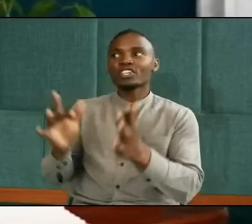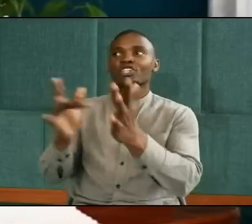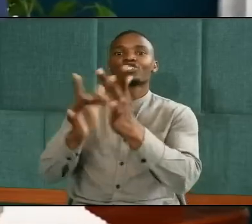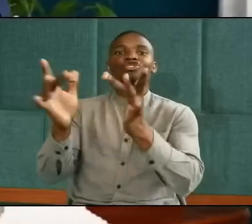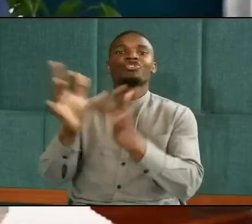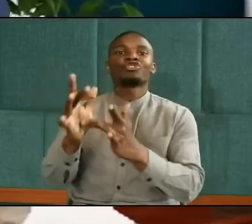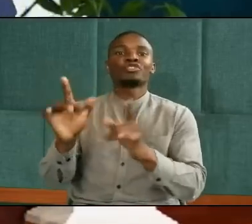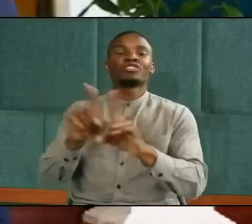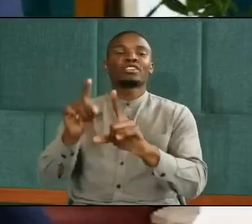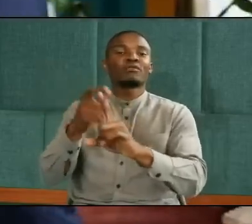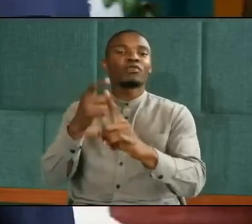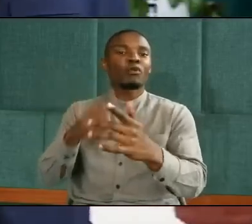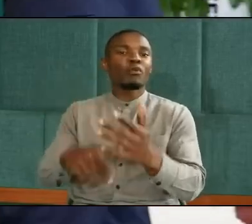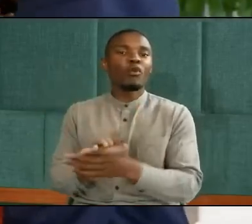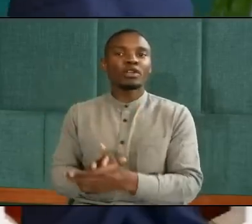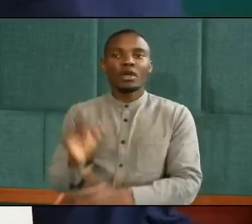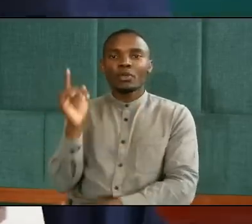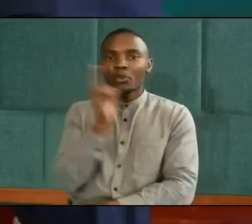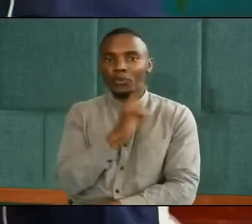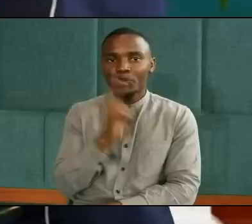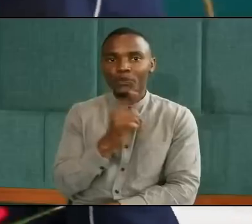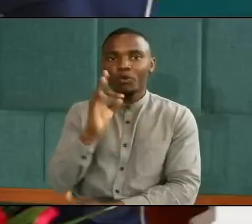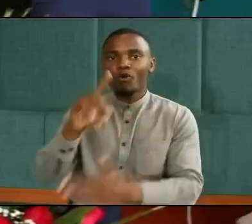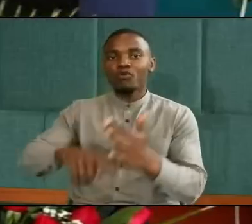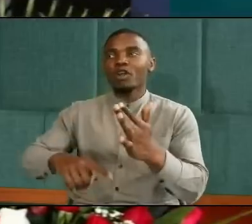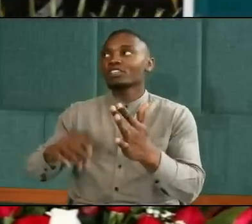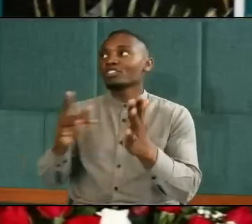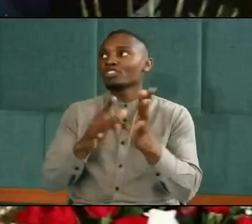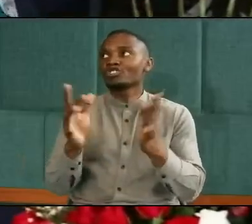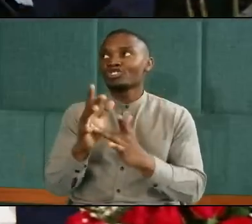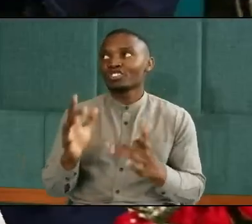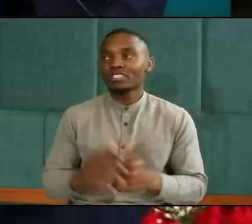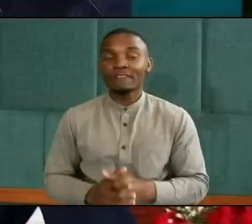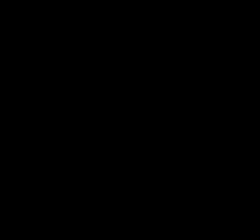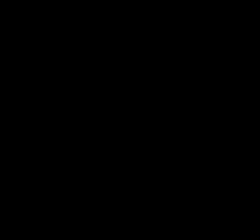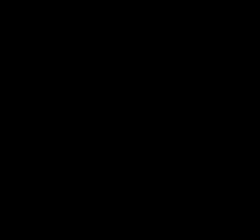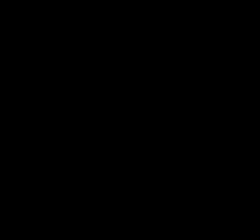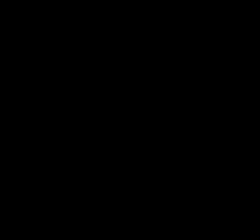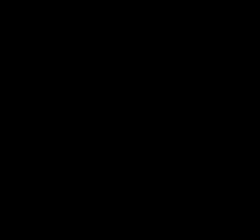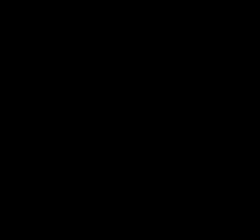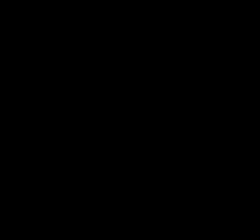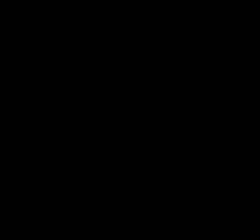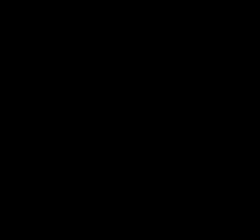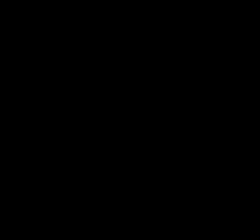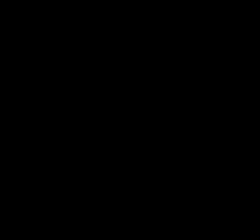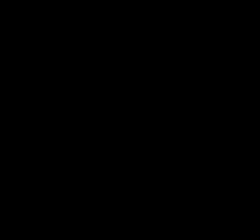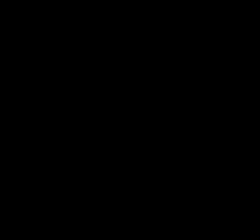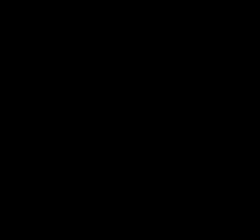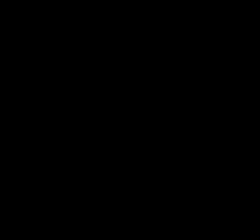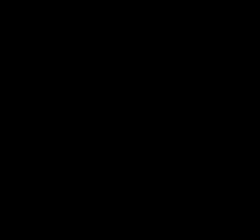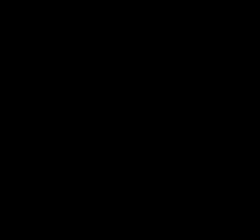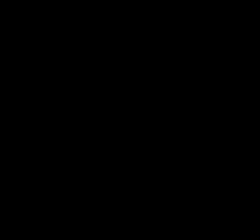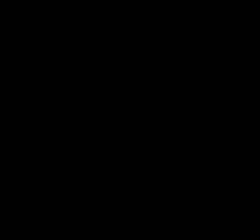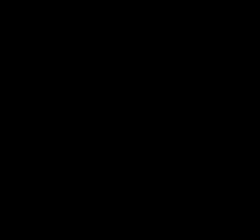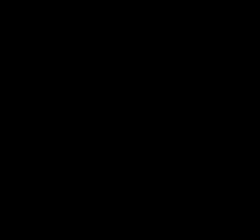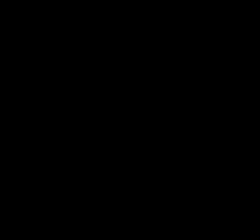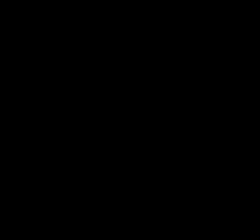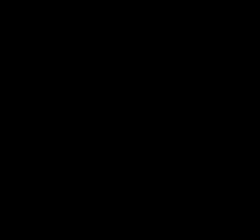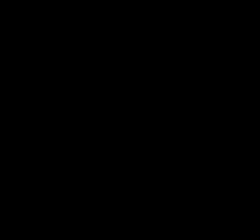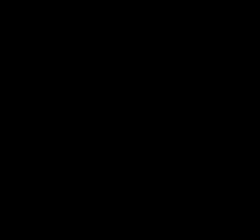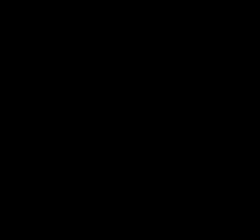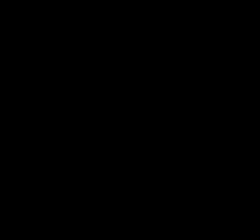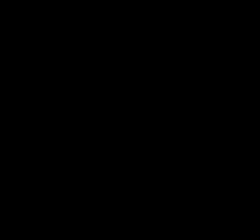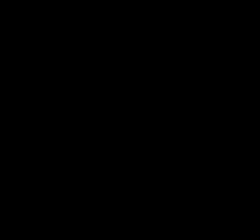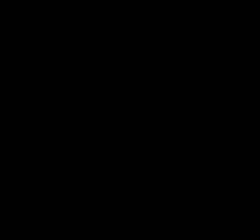wrath of the Lamb. Verse 17. For the great, help me read, 1, 2, 3. For the great